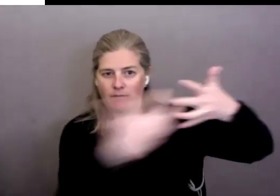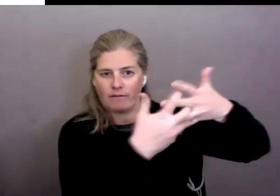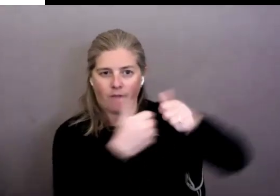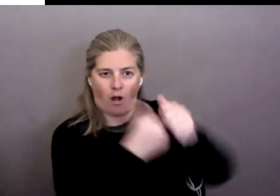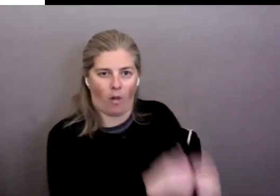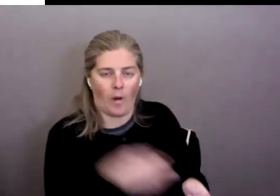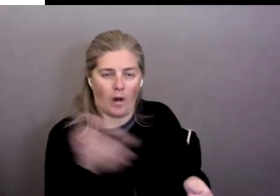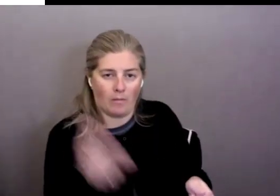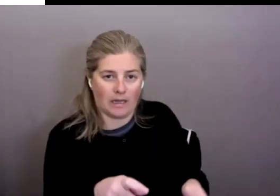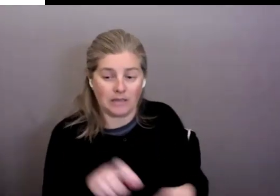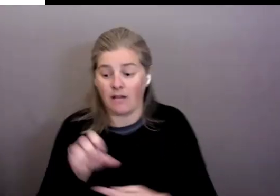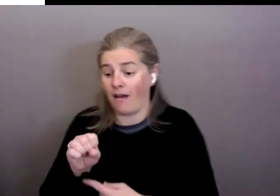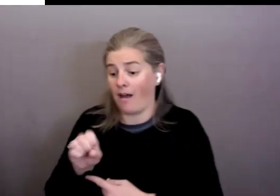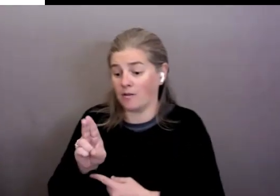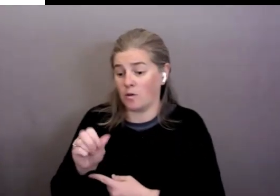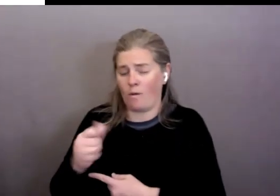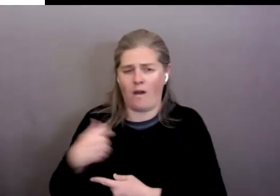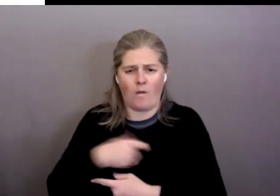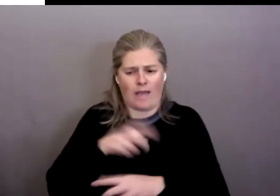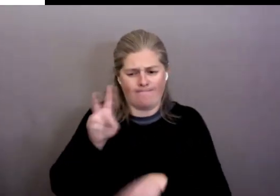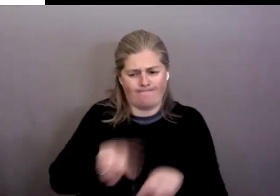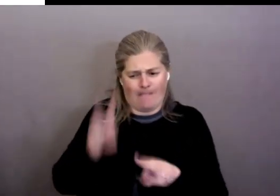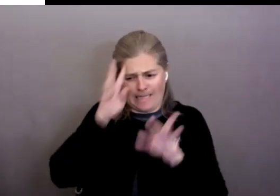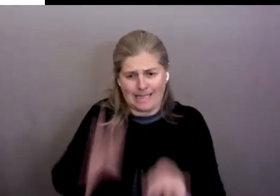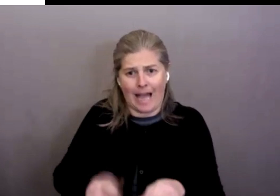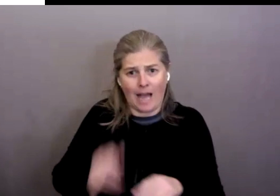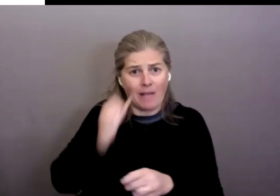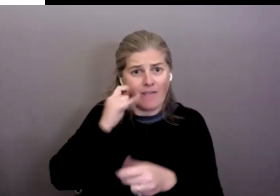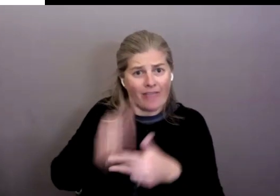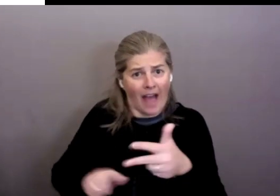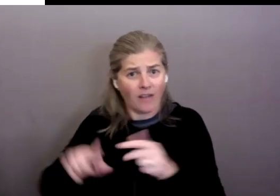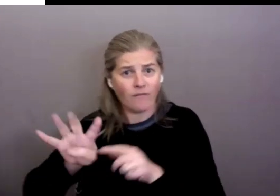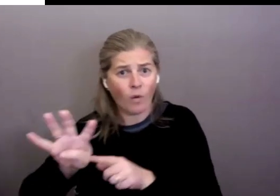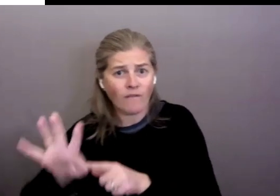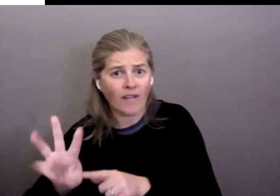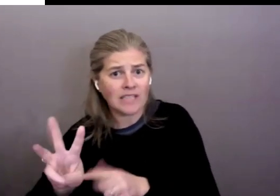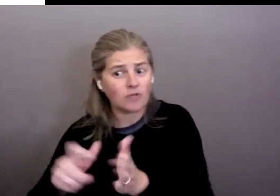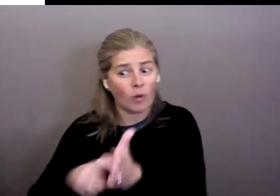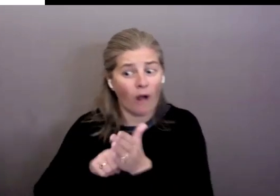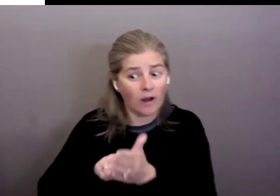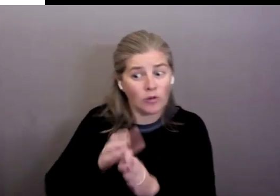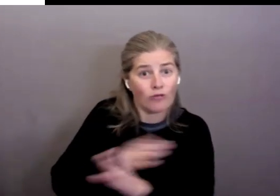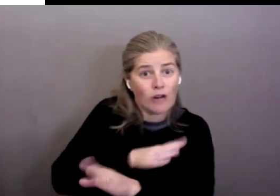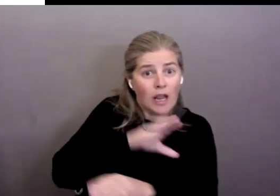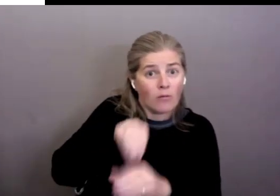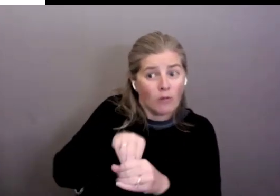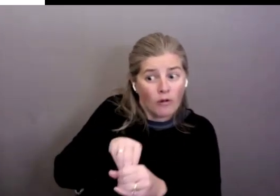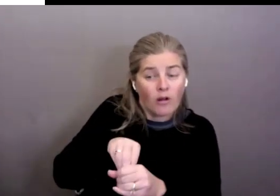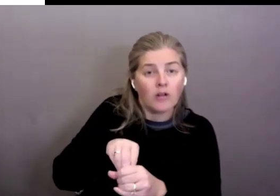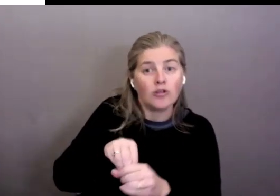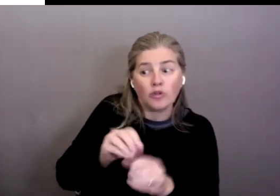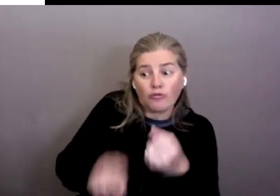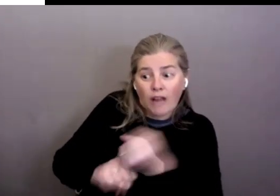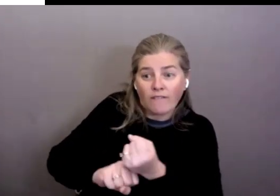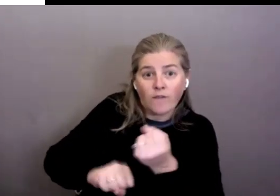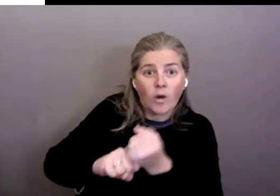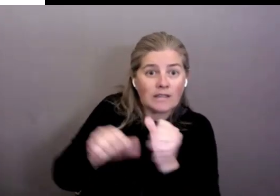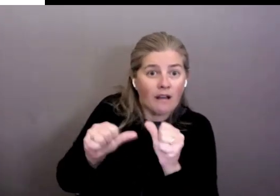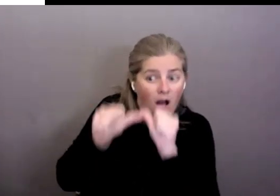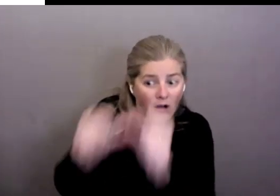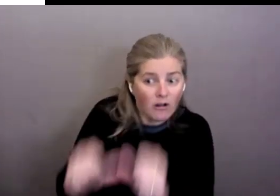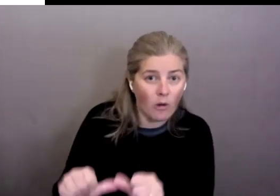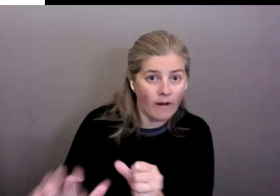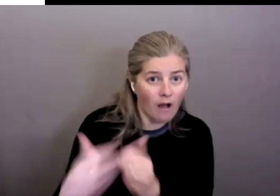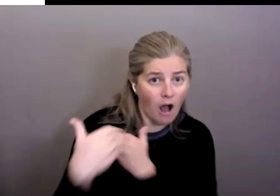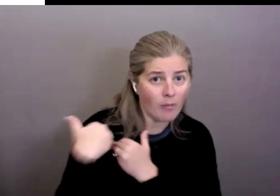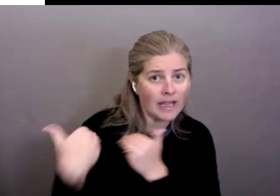SUAs have the discretion to determine whether to incorporate these requirements into the prior approval process to reinforce the ongoing underlying obligations associated with